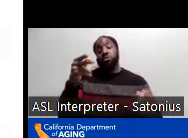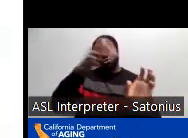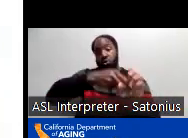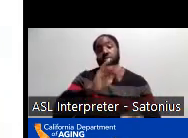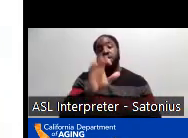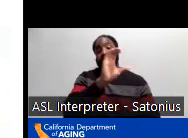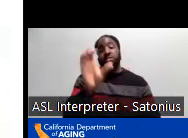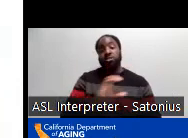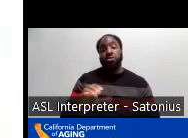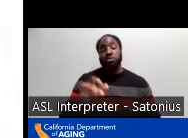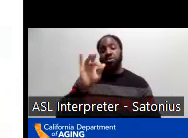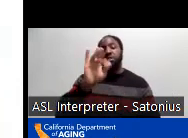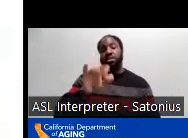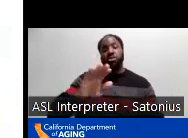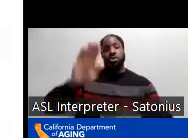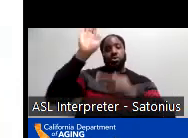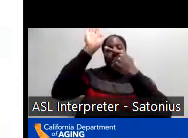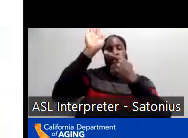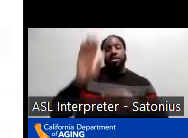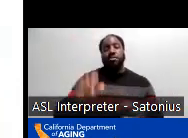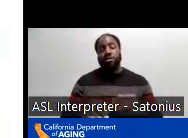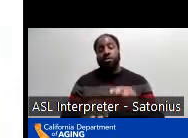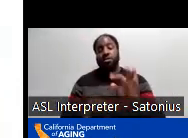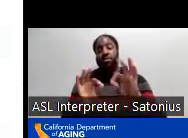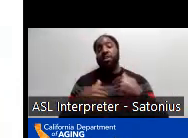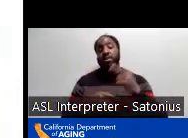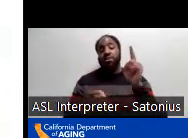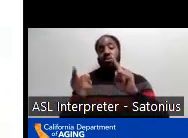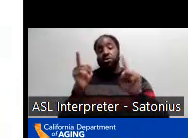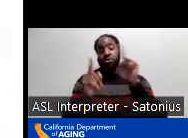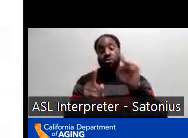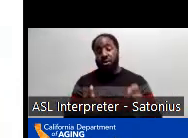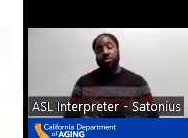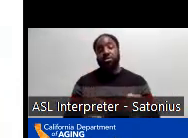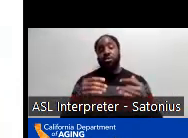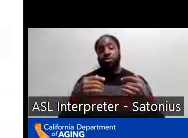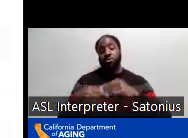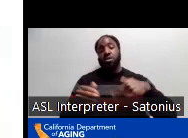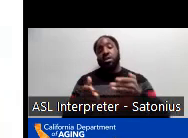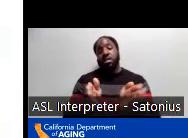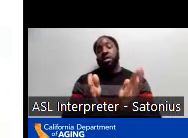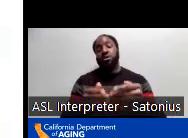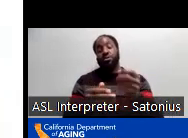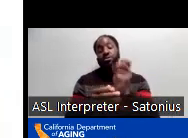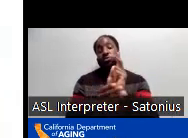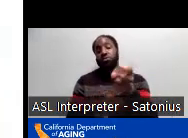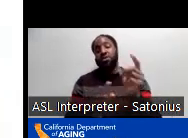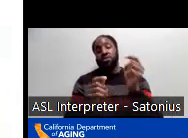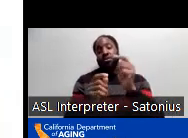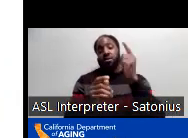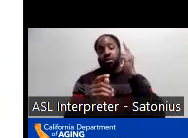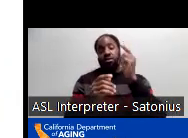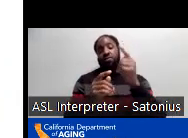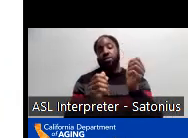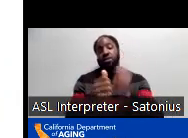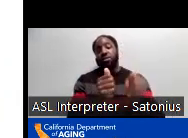and hit the raise hand button if you have a question. We do allow 2 minutes per participant to make your public comment, and